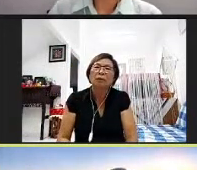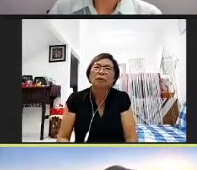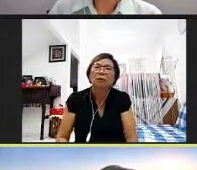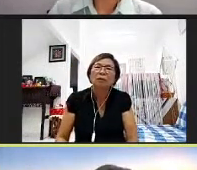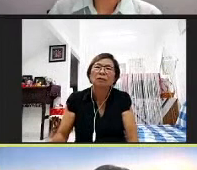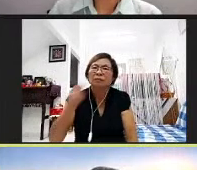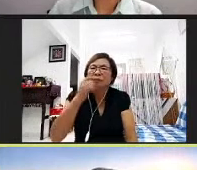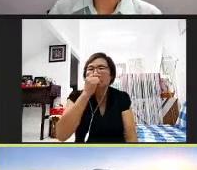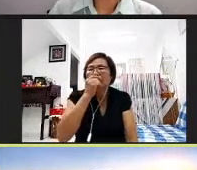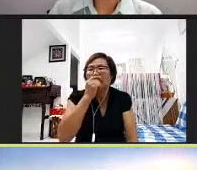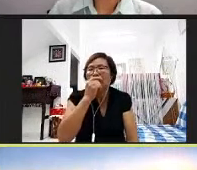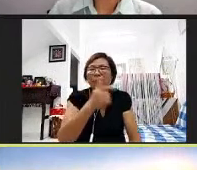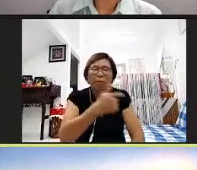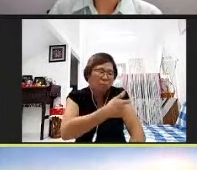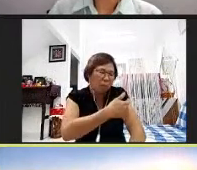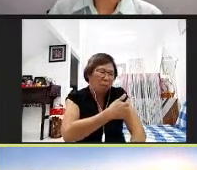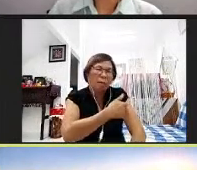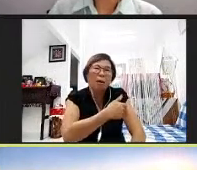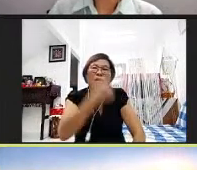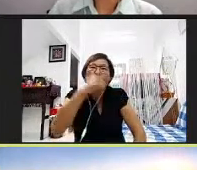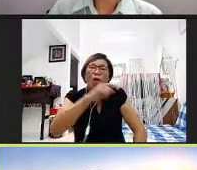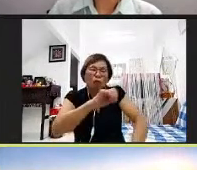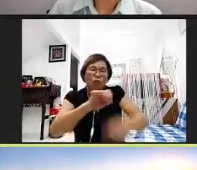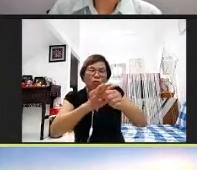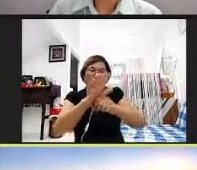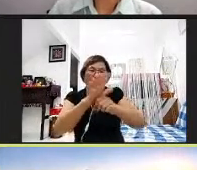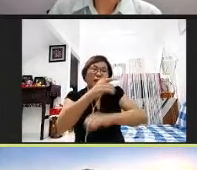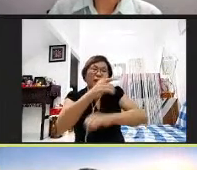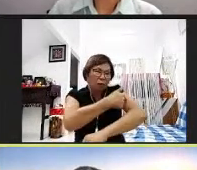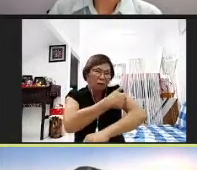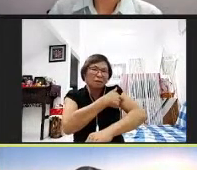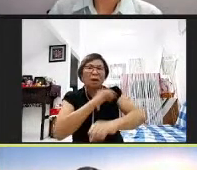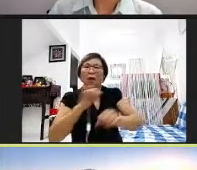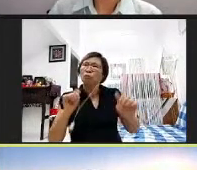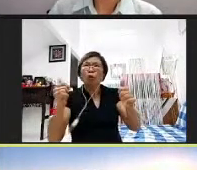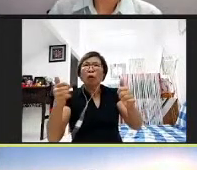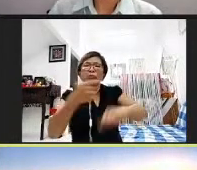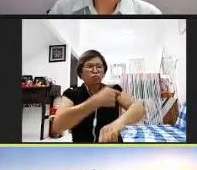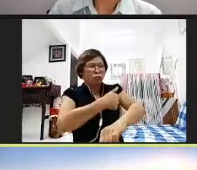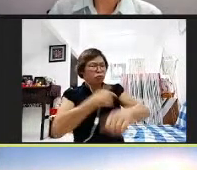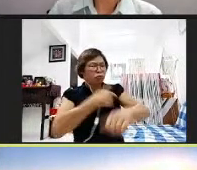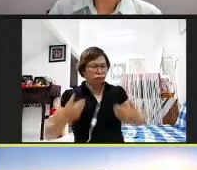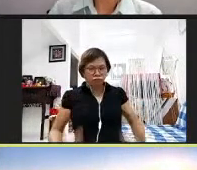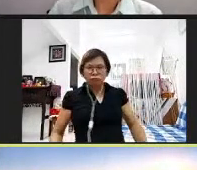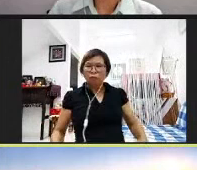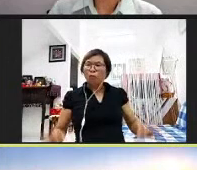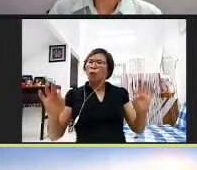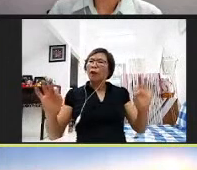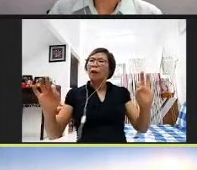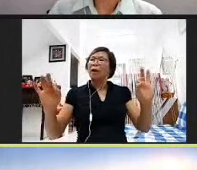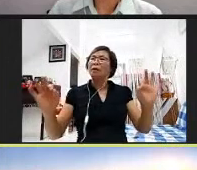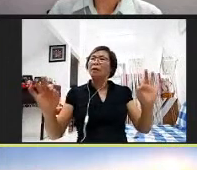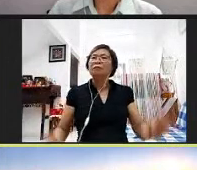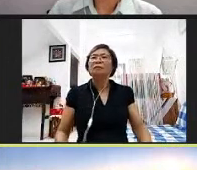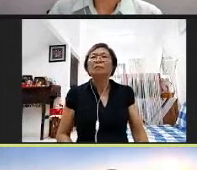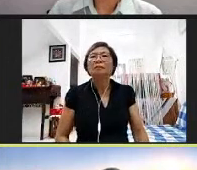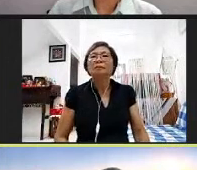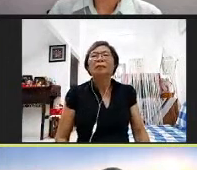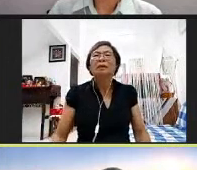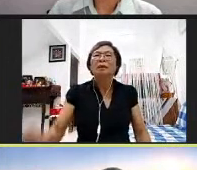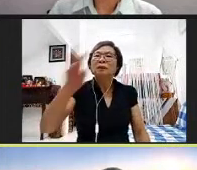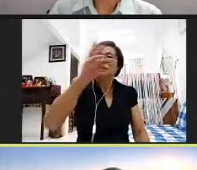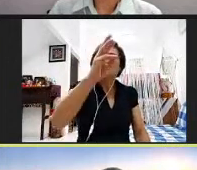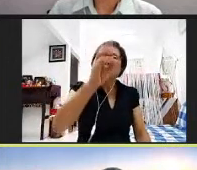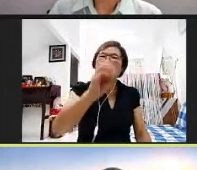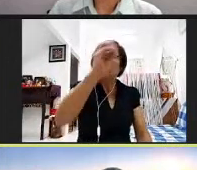flu vaccines. But for COVID vaccine, I'm perfectly okay. For me, I'm perfectly okay. 60% get